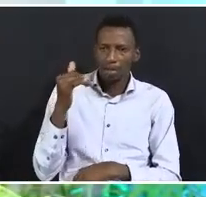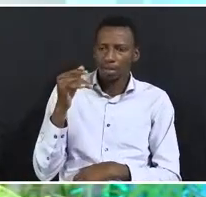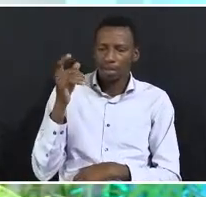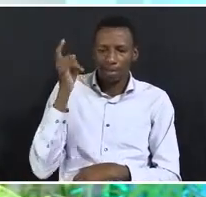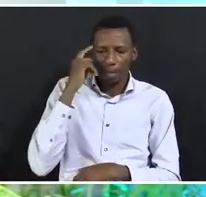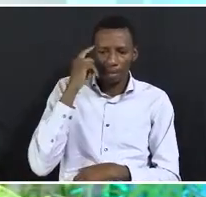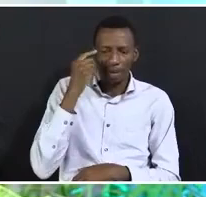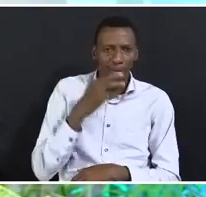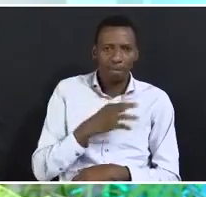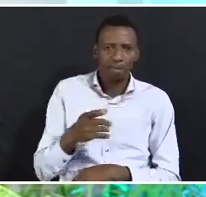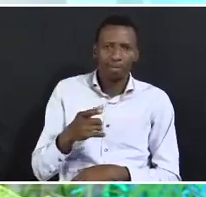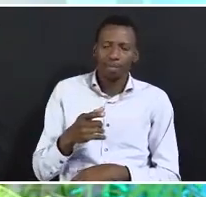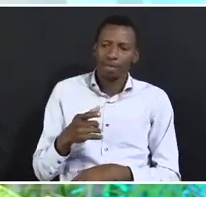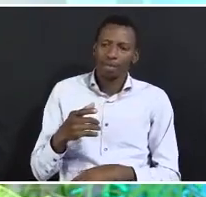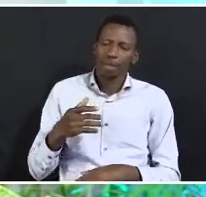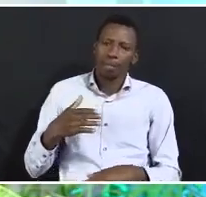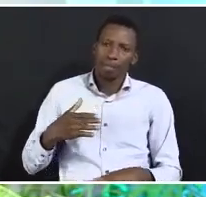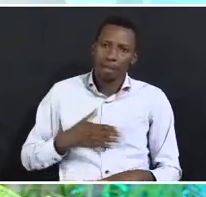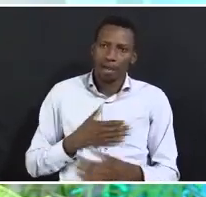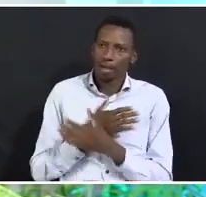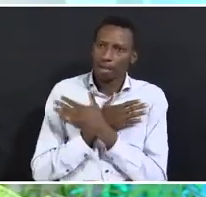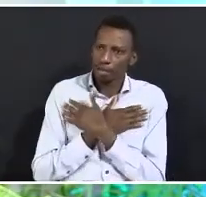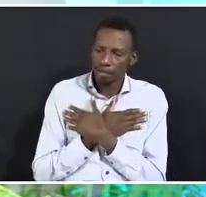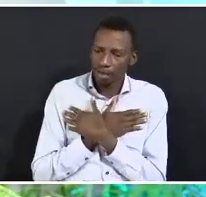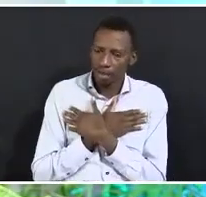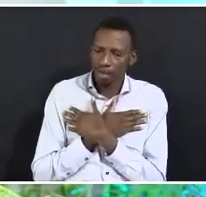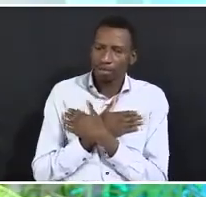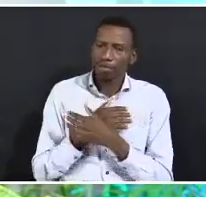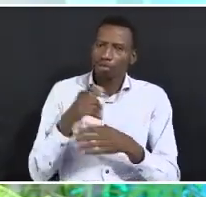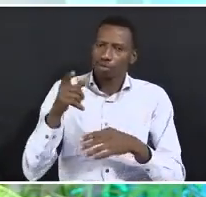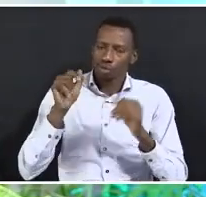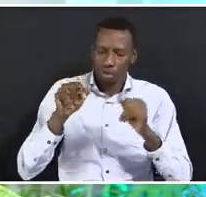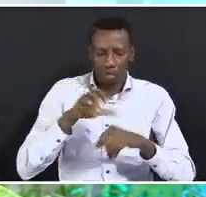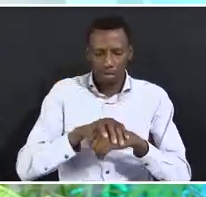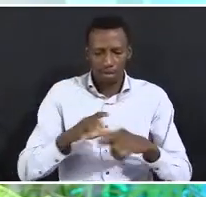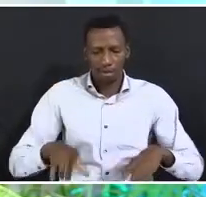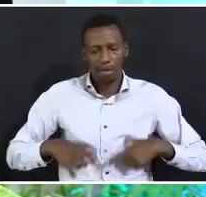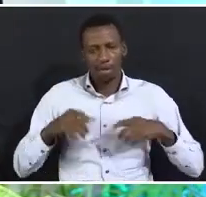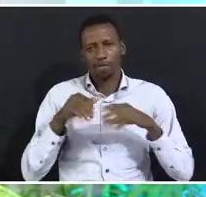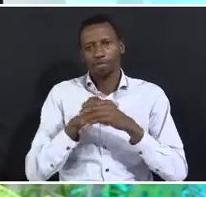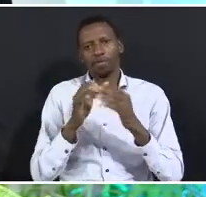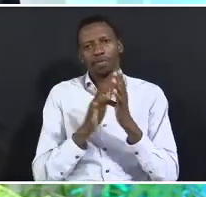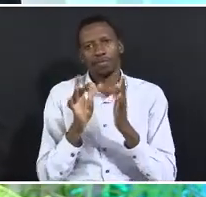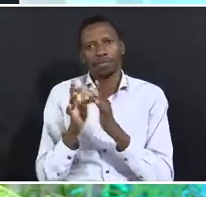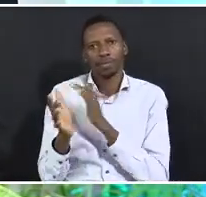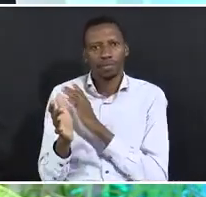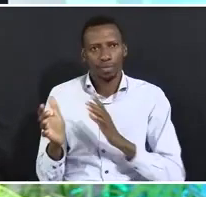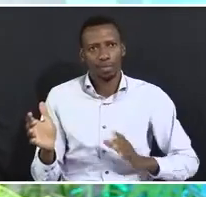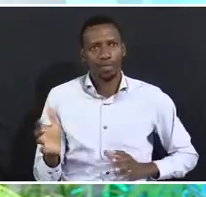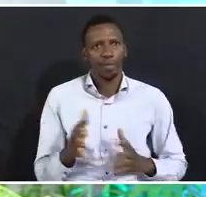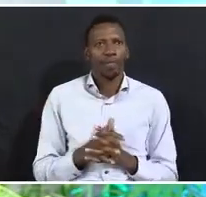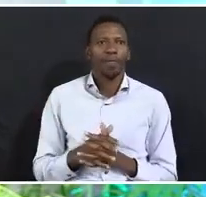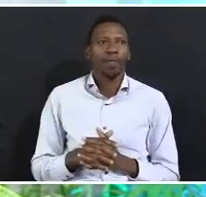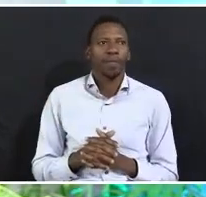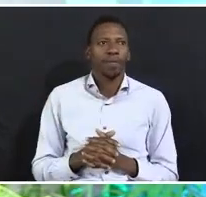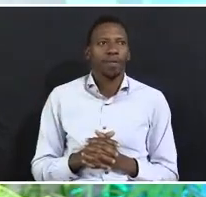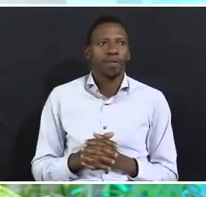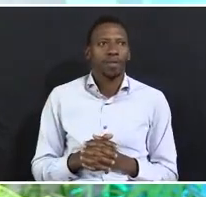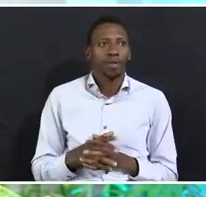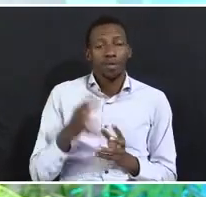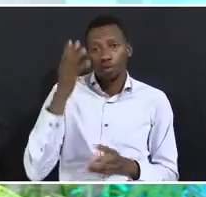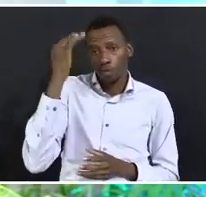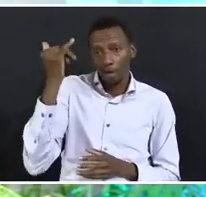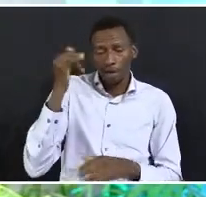there's nothing in the flesh. Life is in Jesus Christ. I don't expect you to say amen now. Because with